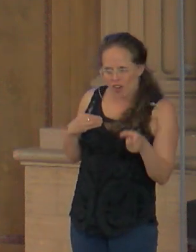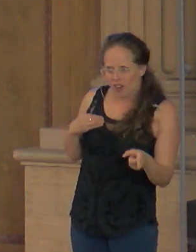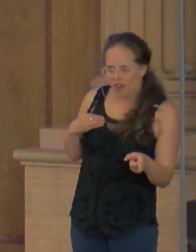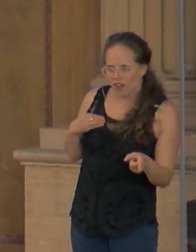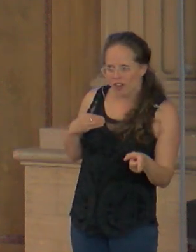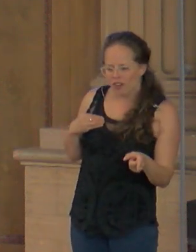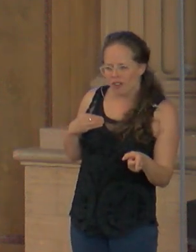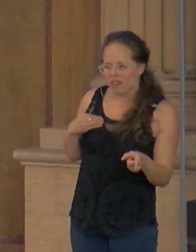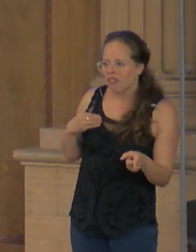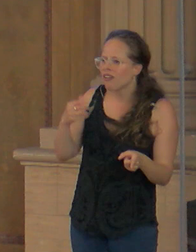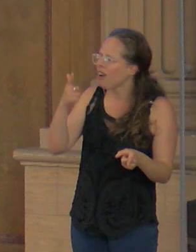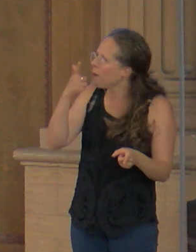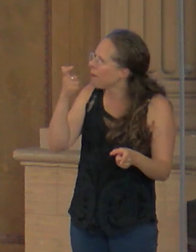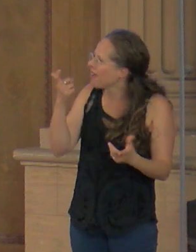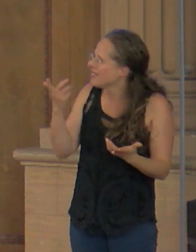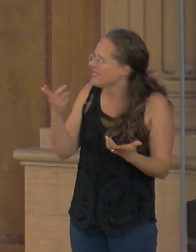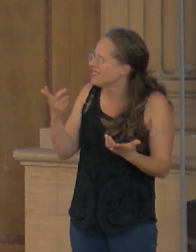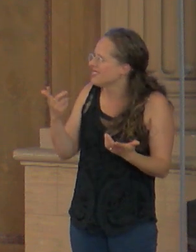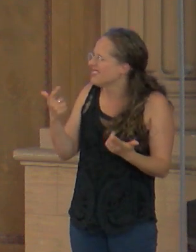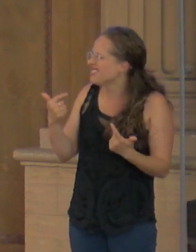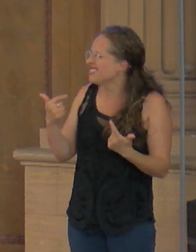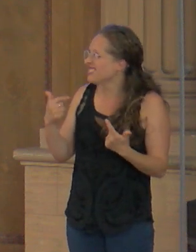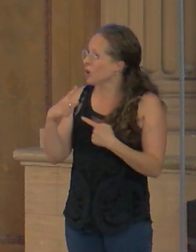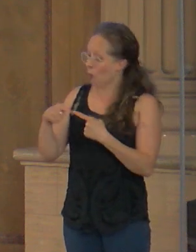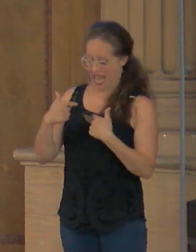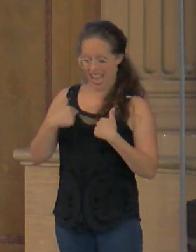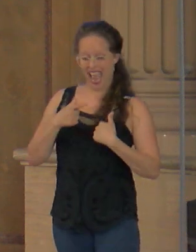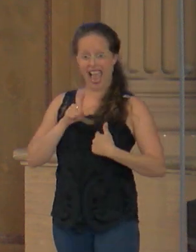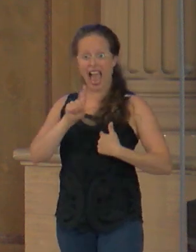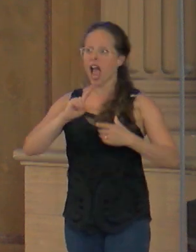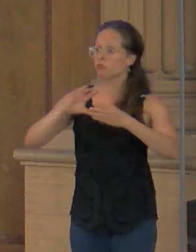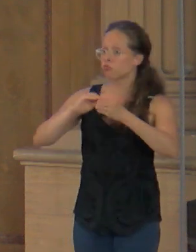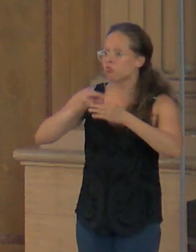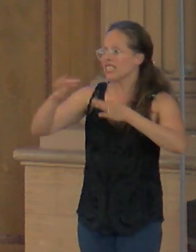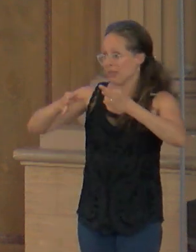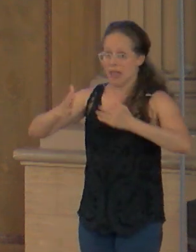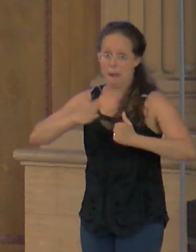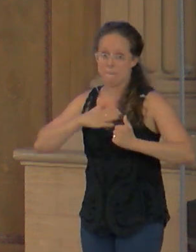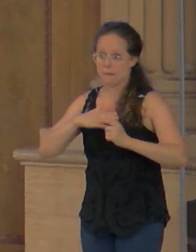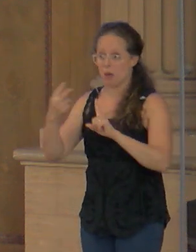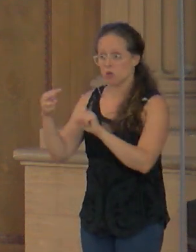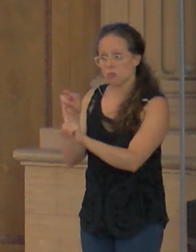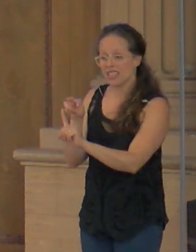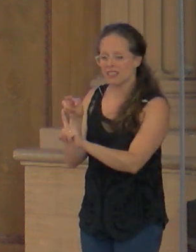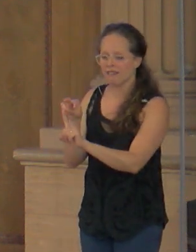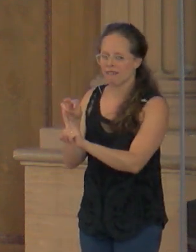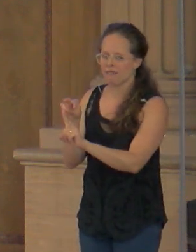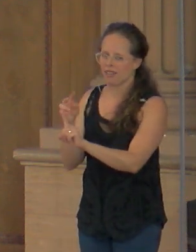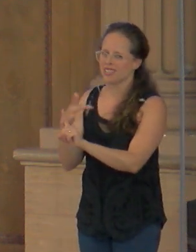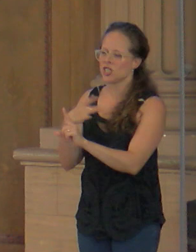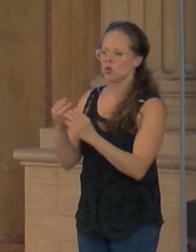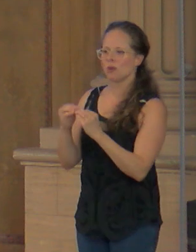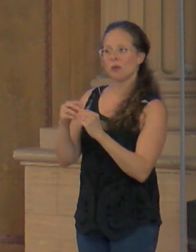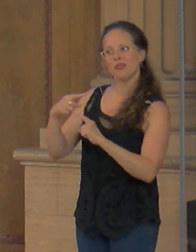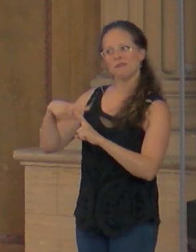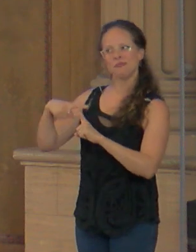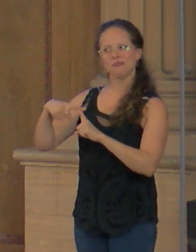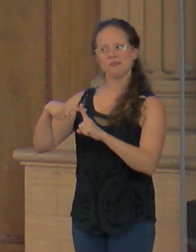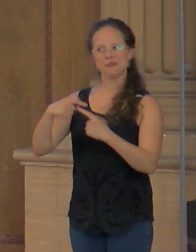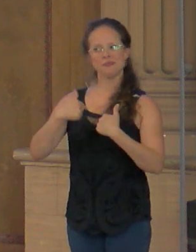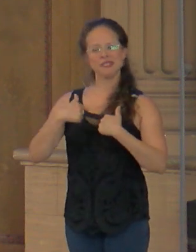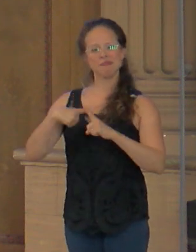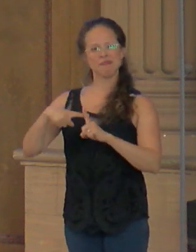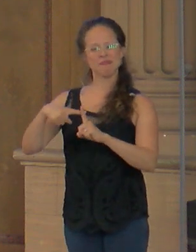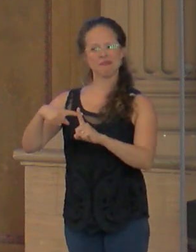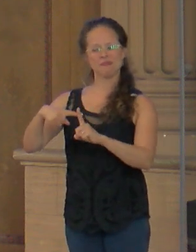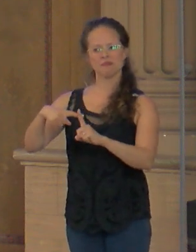good at representing ourselves in a better light than we really should. But if we really have to sort things out, we're behaving